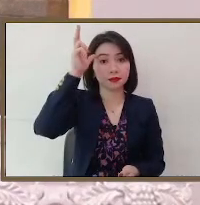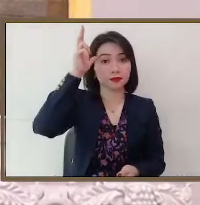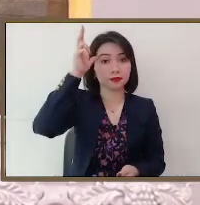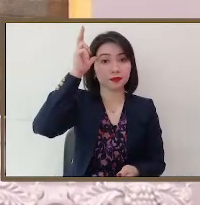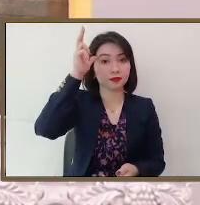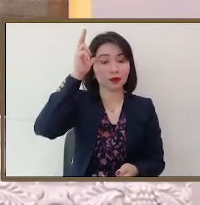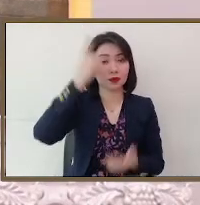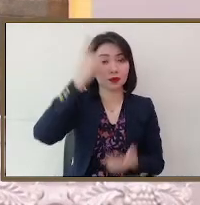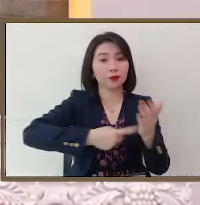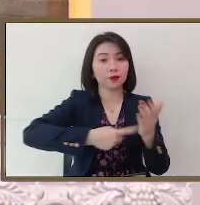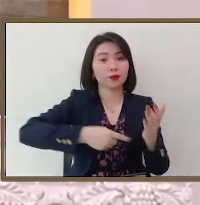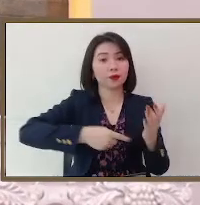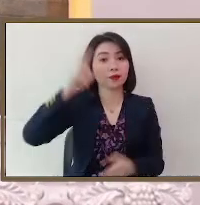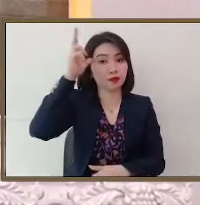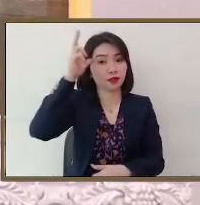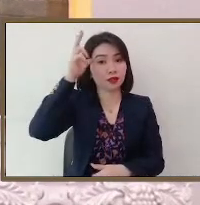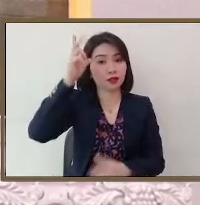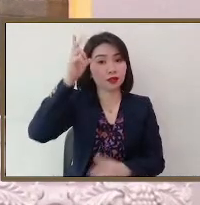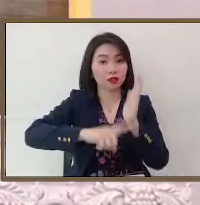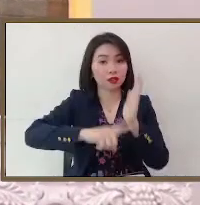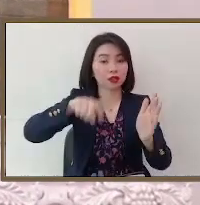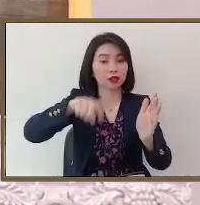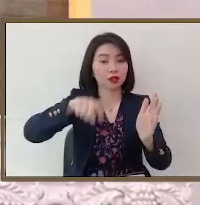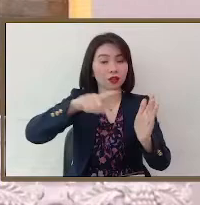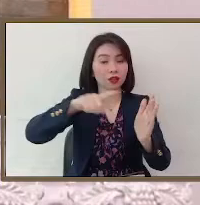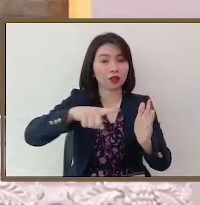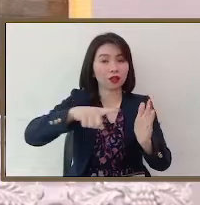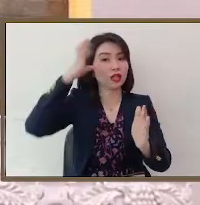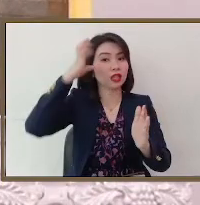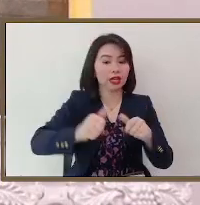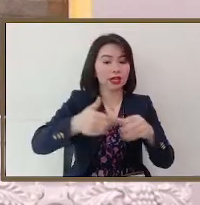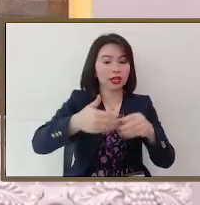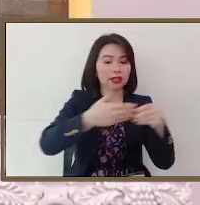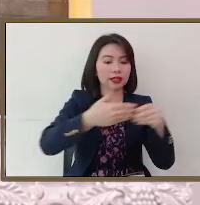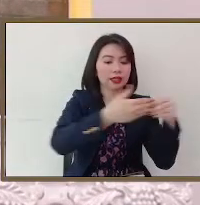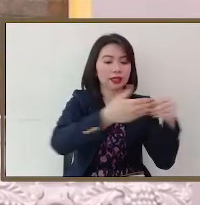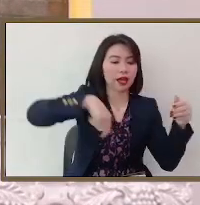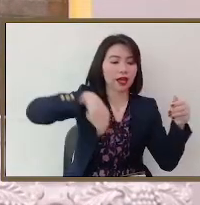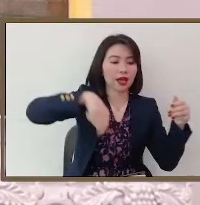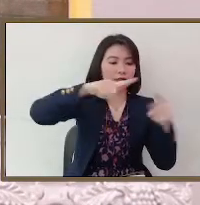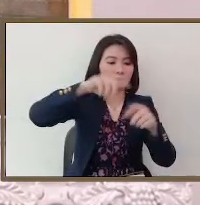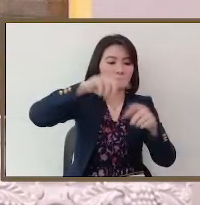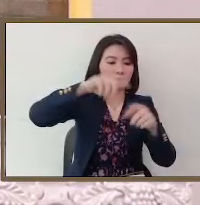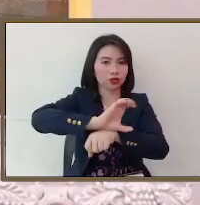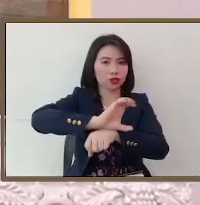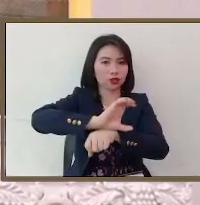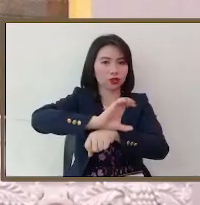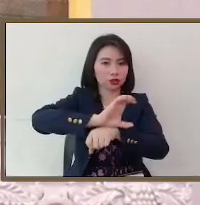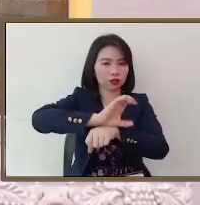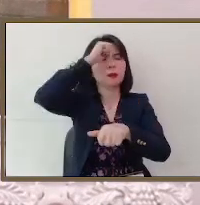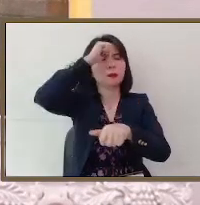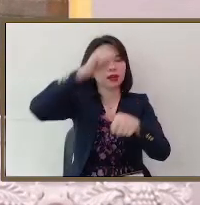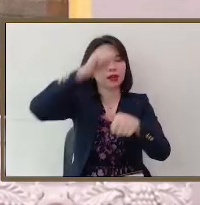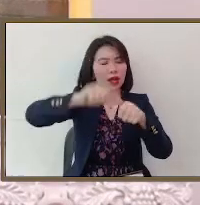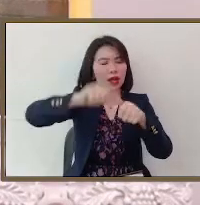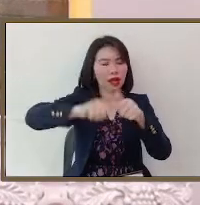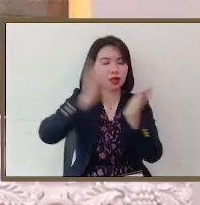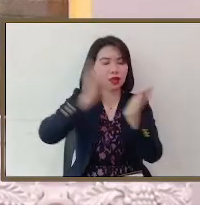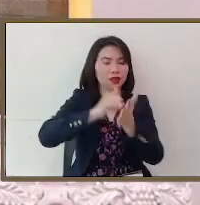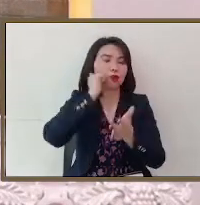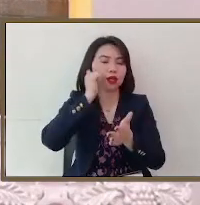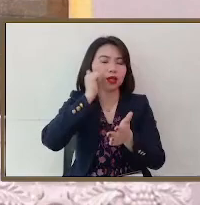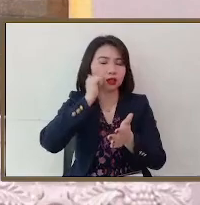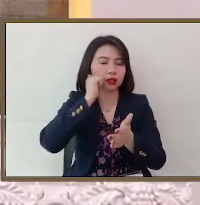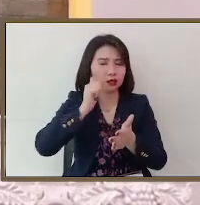po sa atin dito? Satan can lead you into the temple. Put that in your mind. Right now, isipin niyo po mga